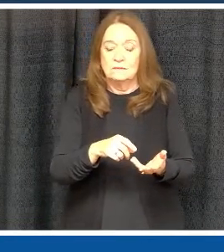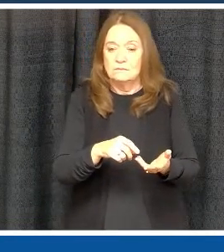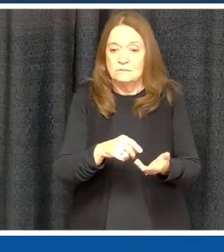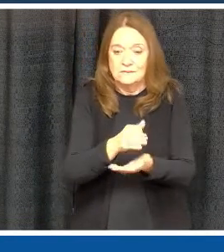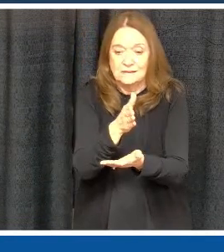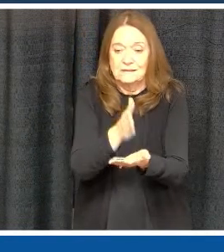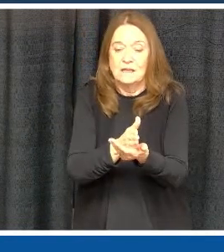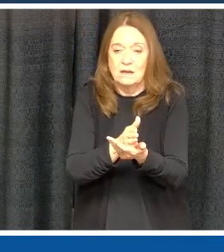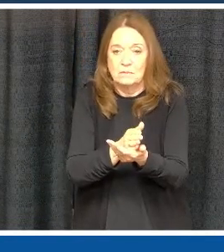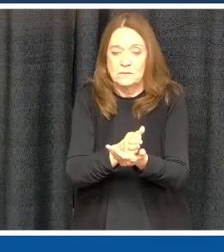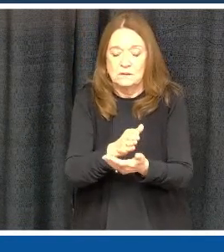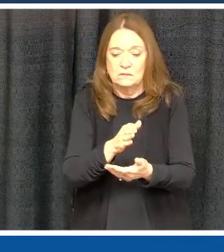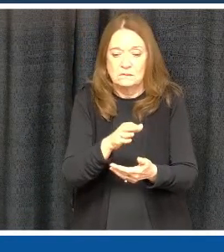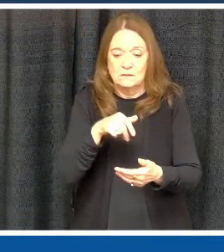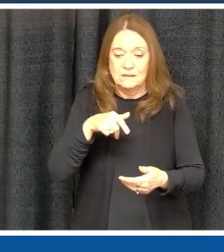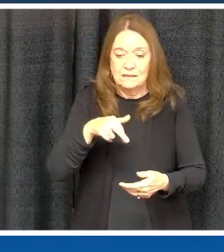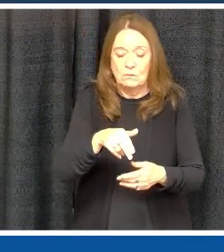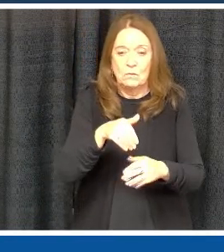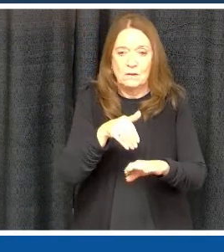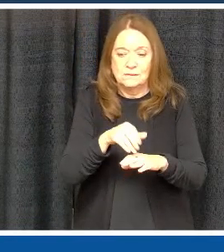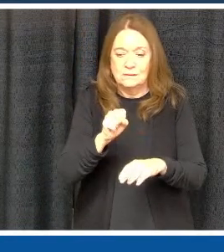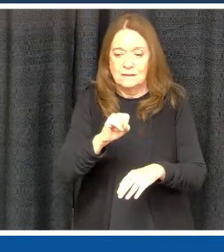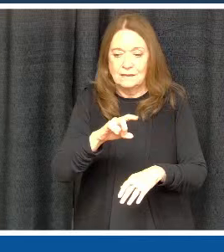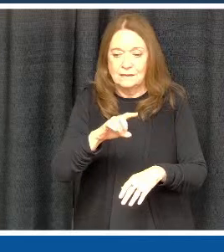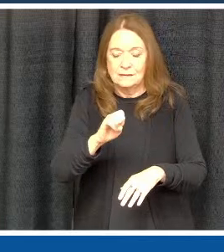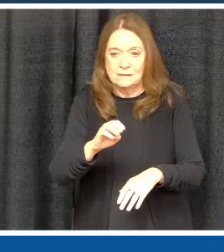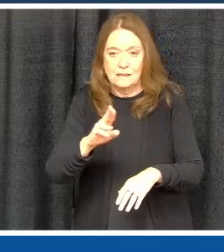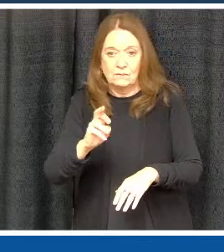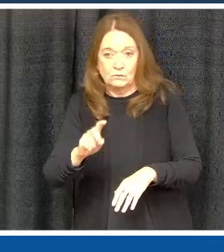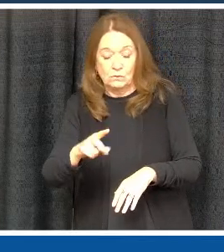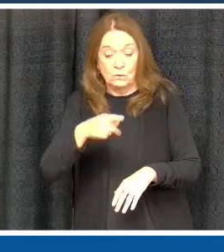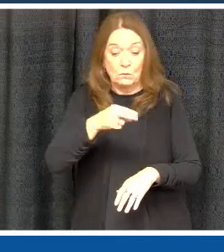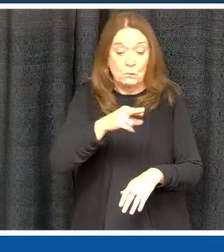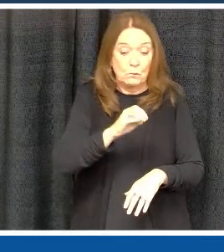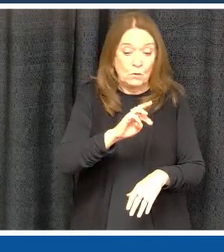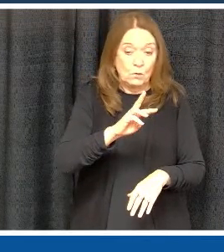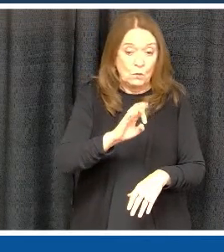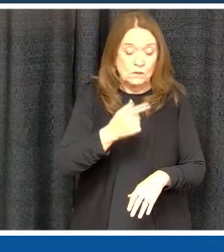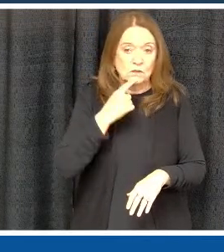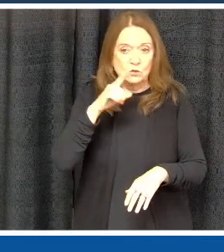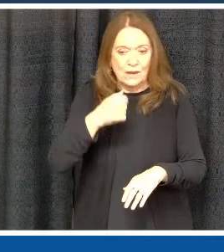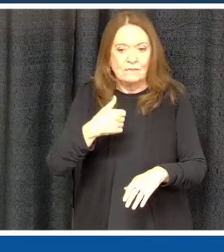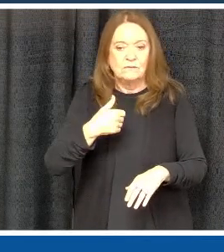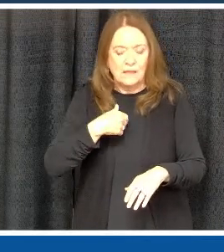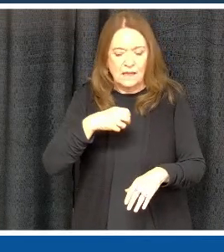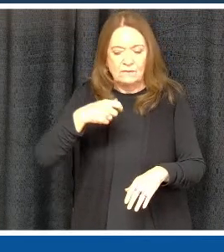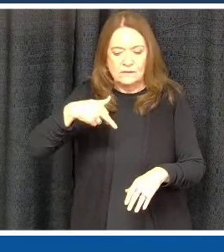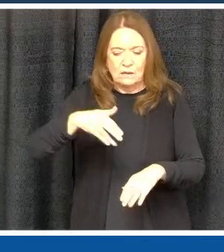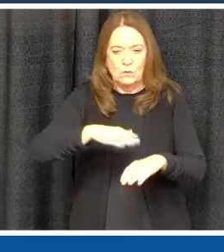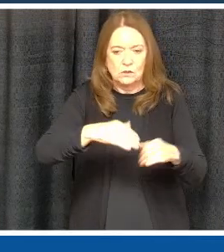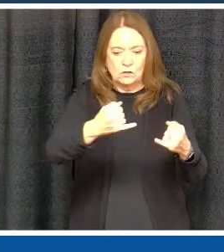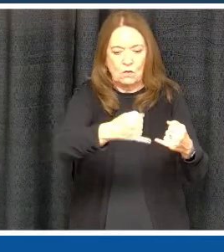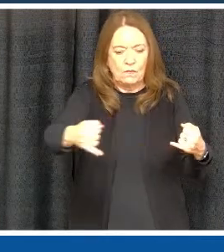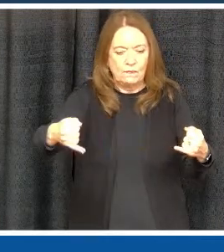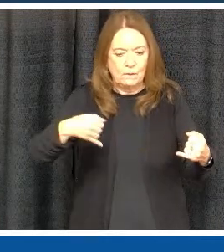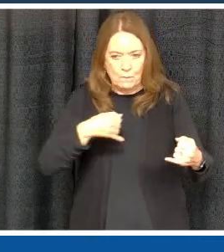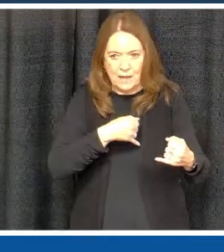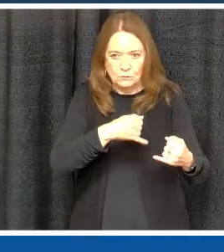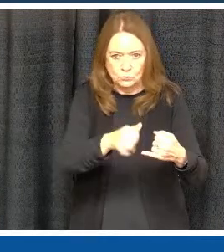side of the road. PROWOG says that you have to have sidewalks on the boundaries, and if I have